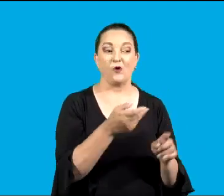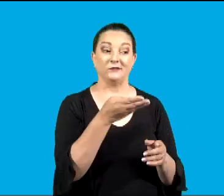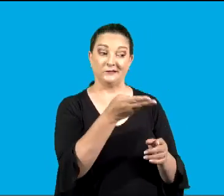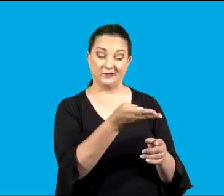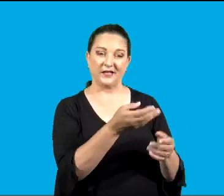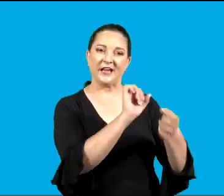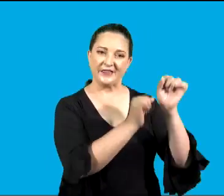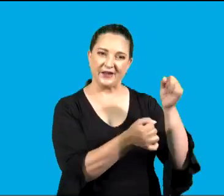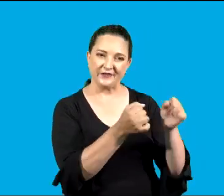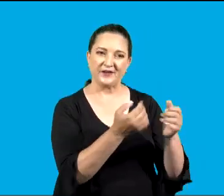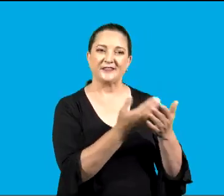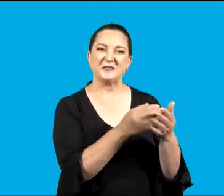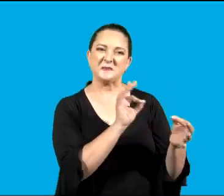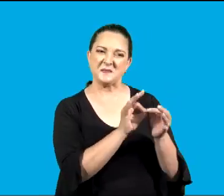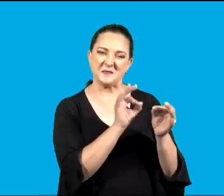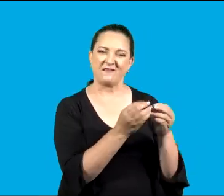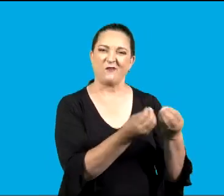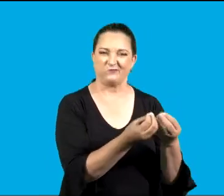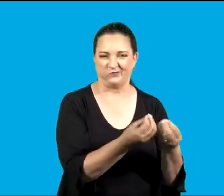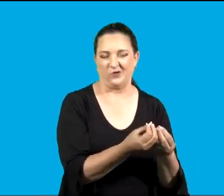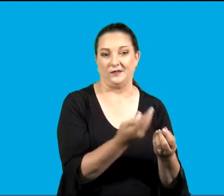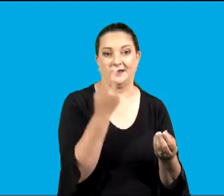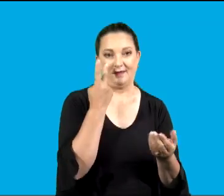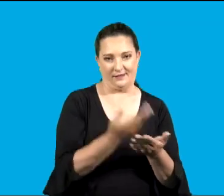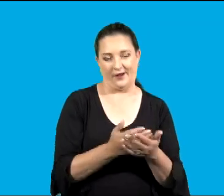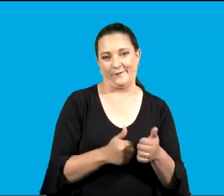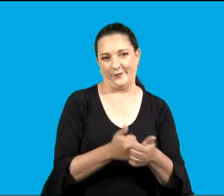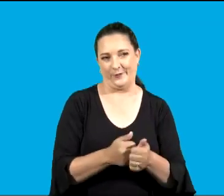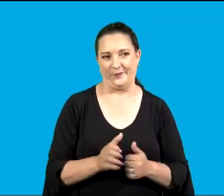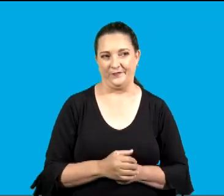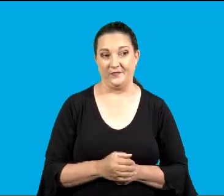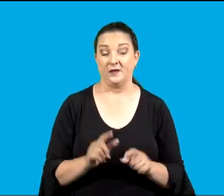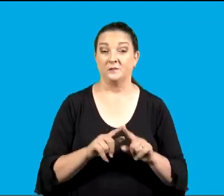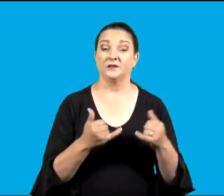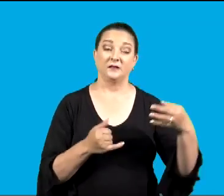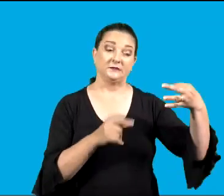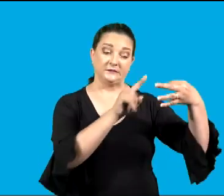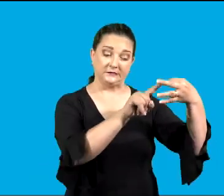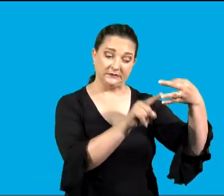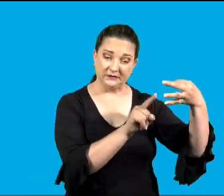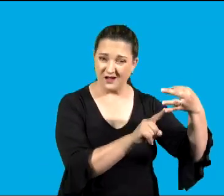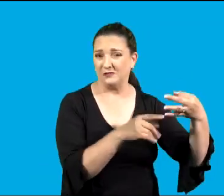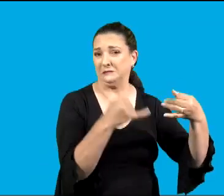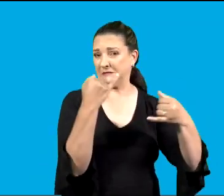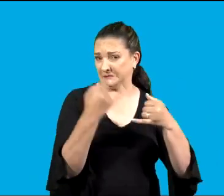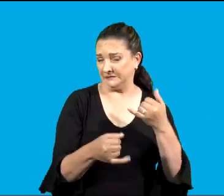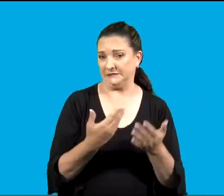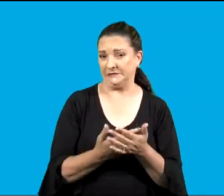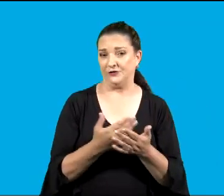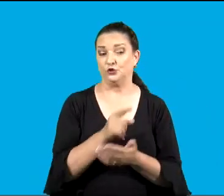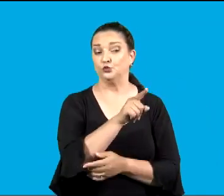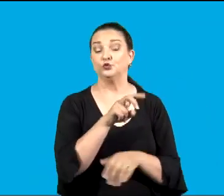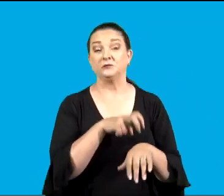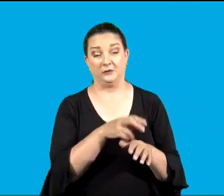be directly traced to a specific product. Here are some critical common errors that you need to watch out for